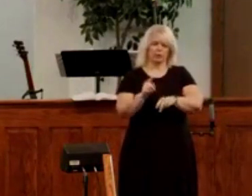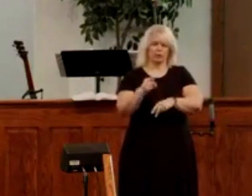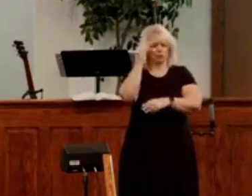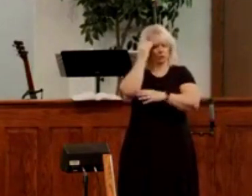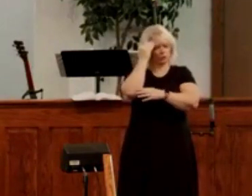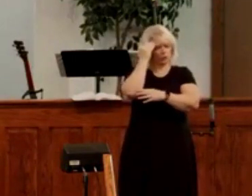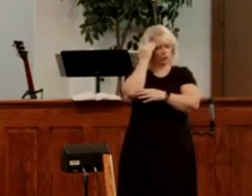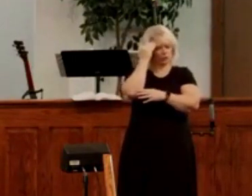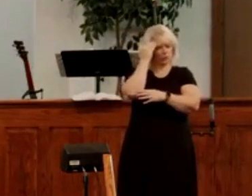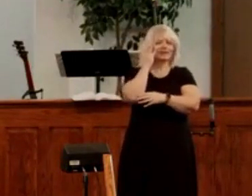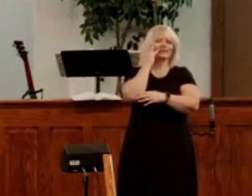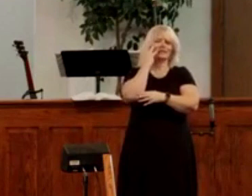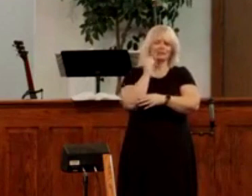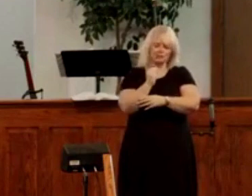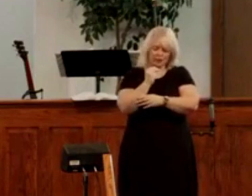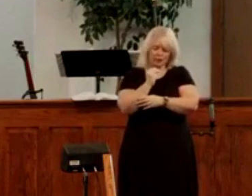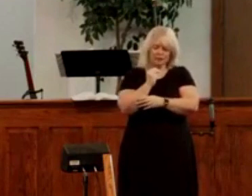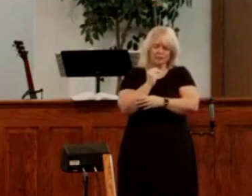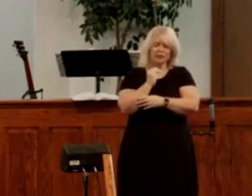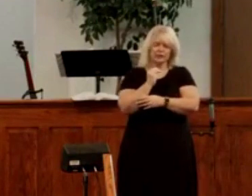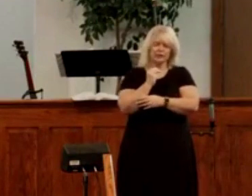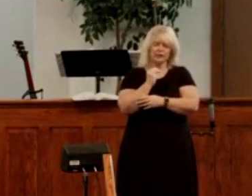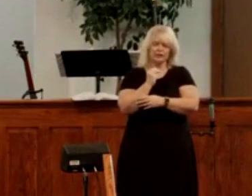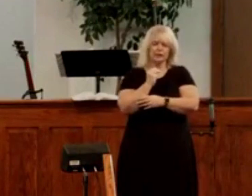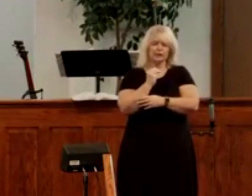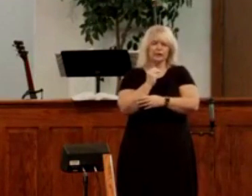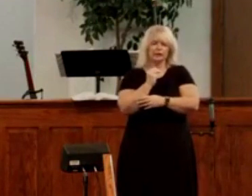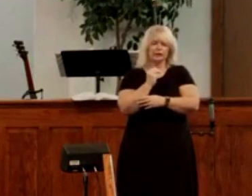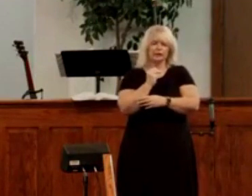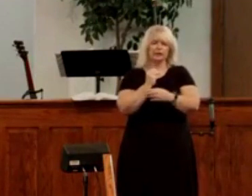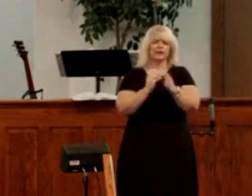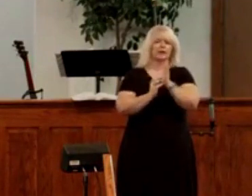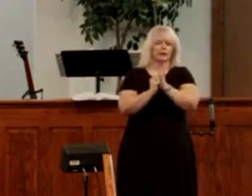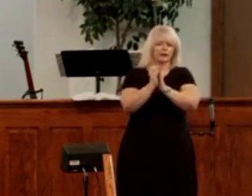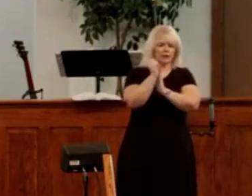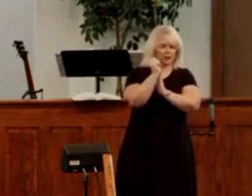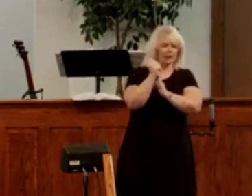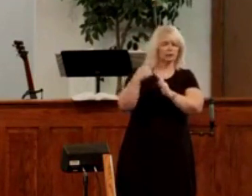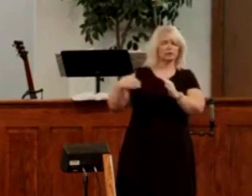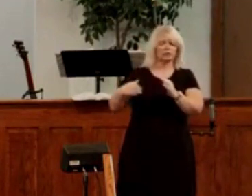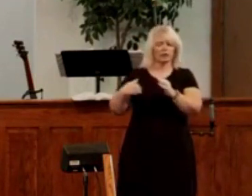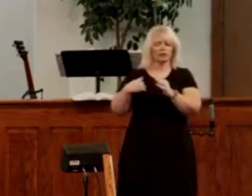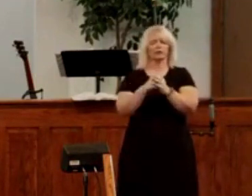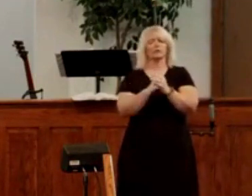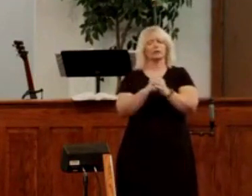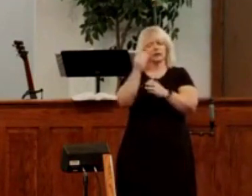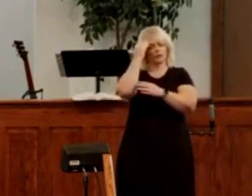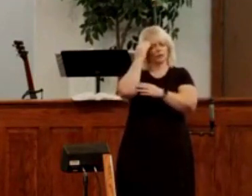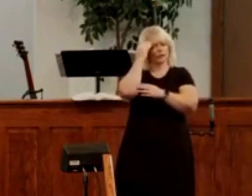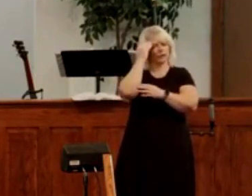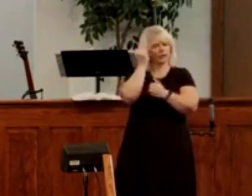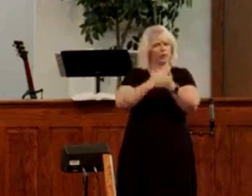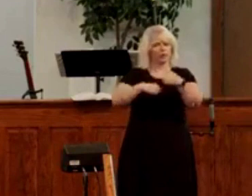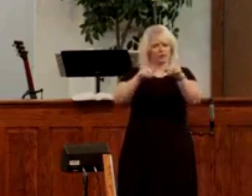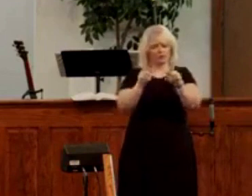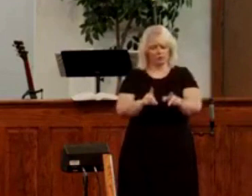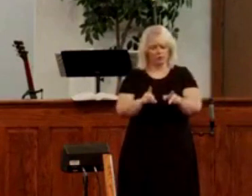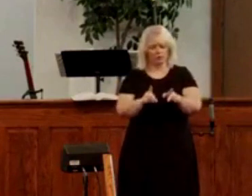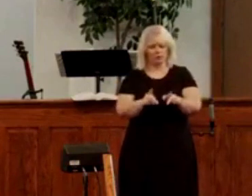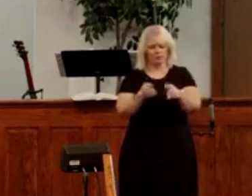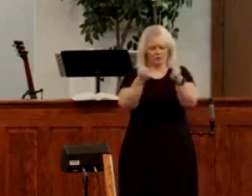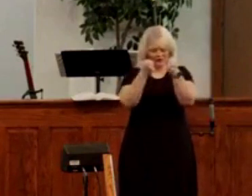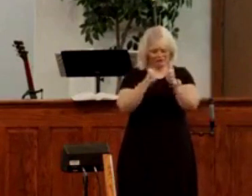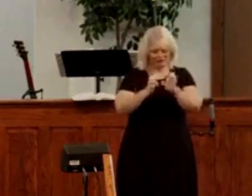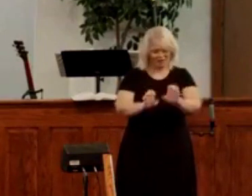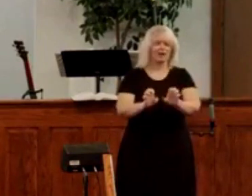going through this or have dealt with it in the past. And we know that almost everybody is affected in our